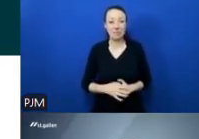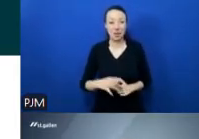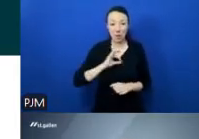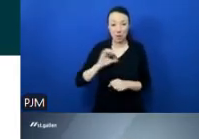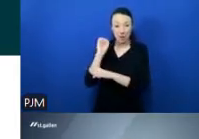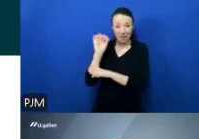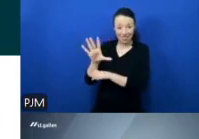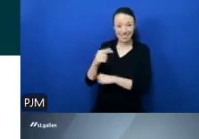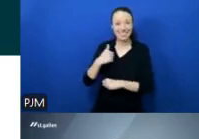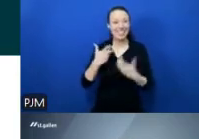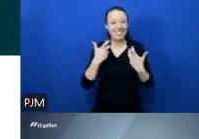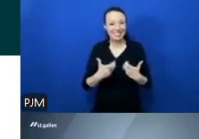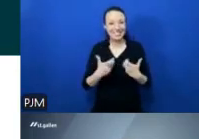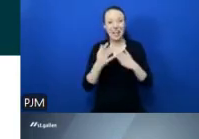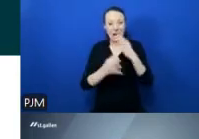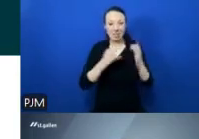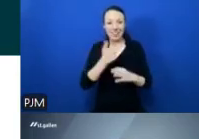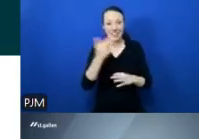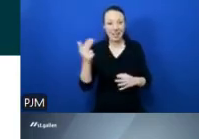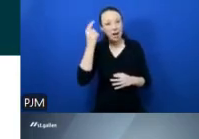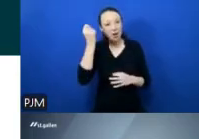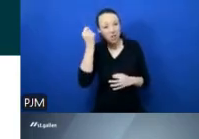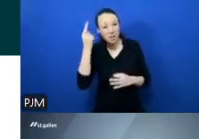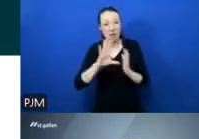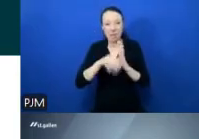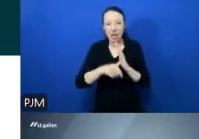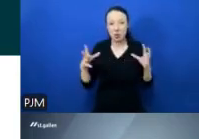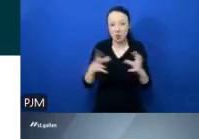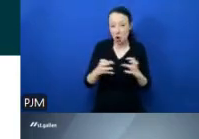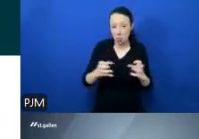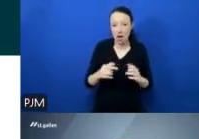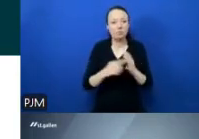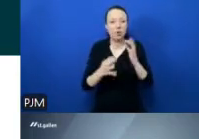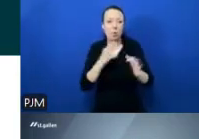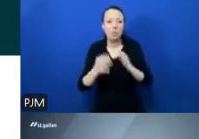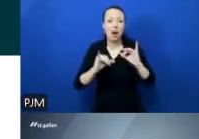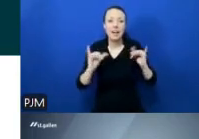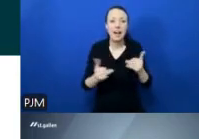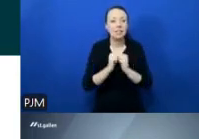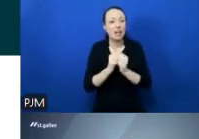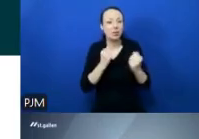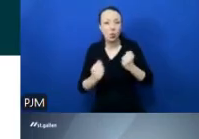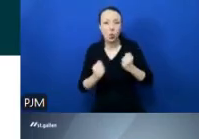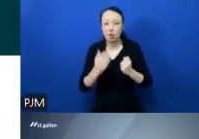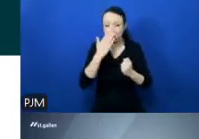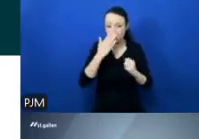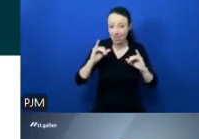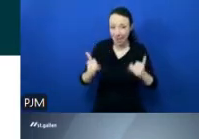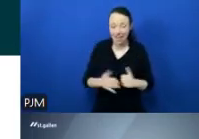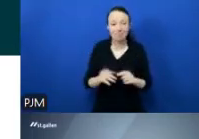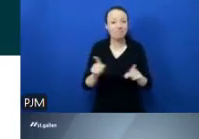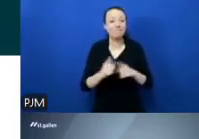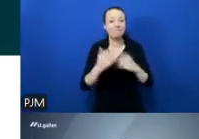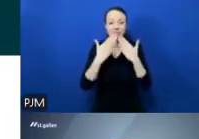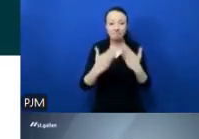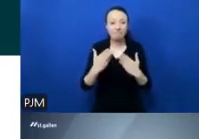In my presentation, I would like to introduce to the Sponge City concept, to talk about the challenges that we face, and thanks